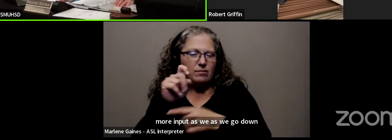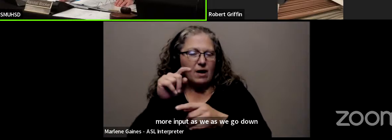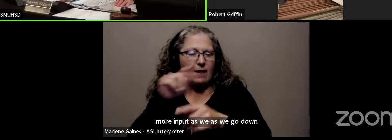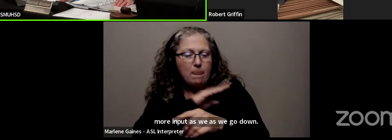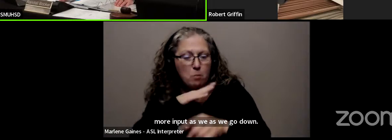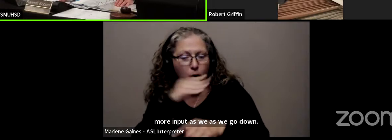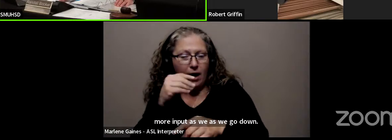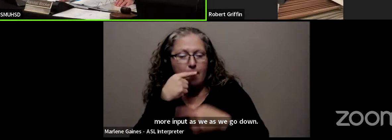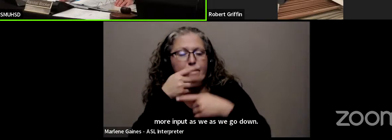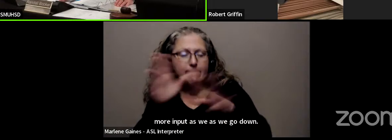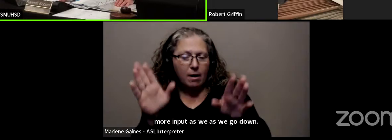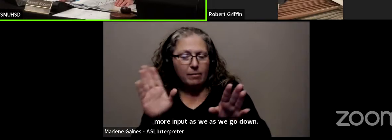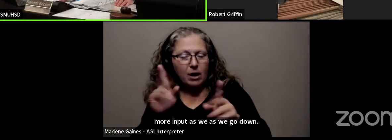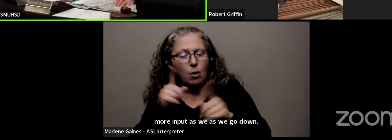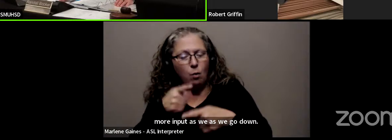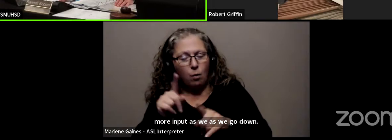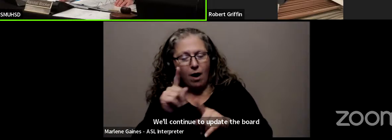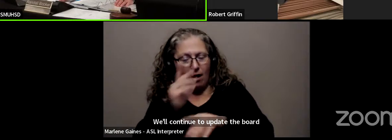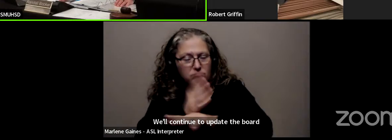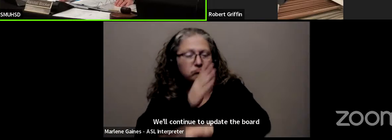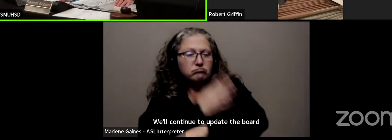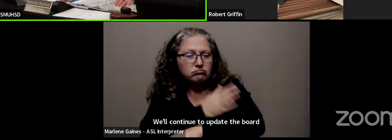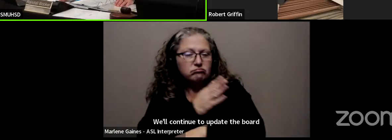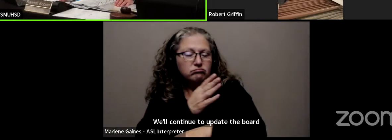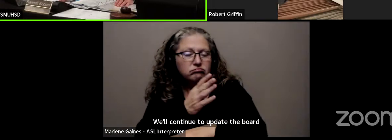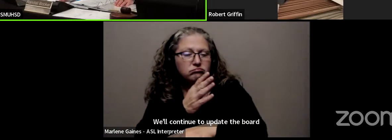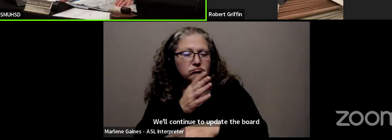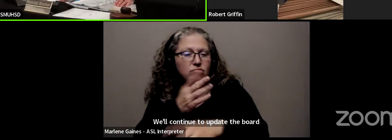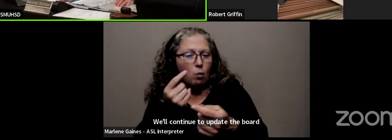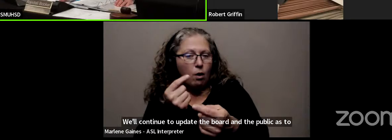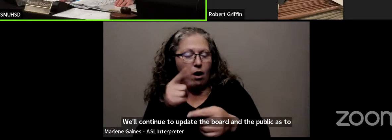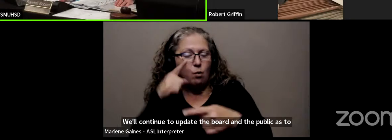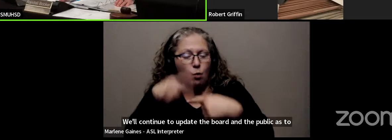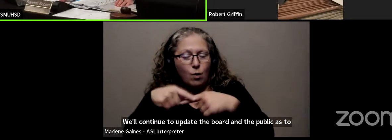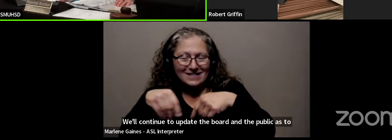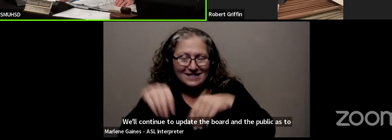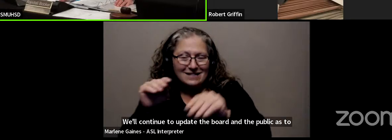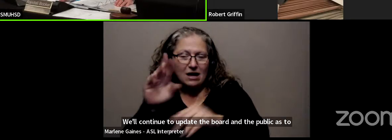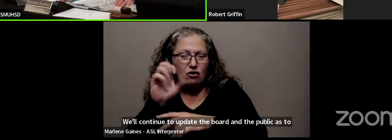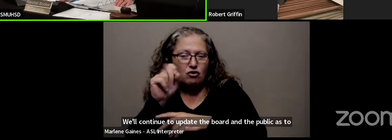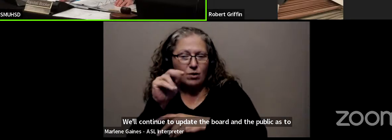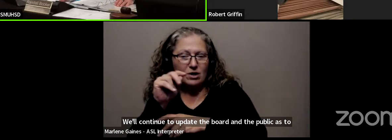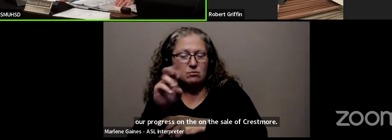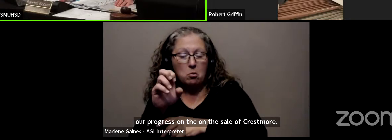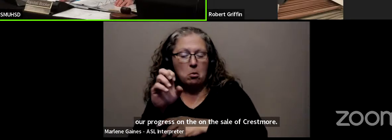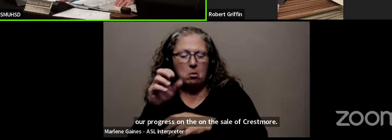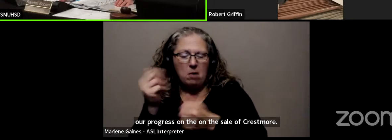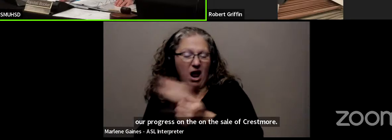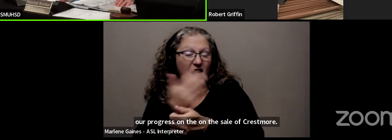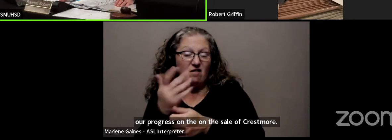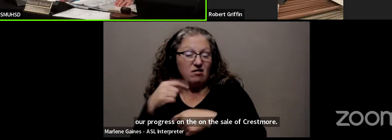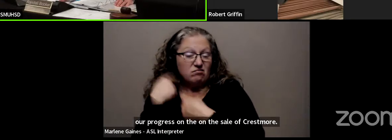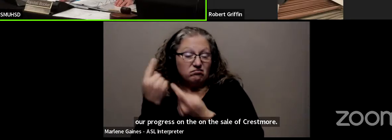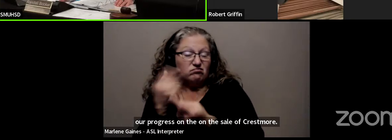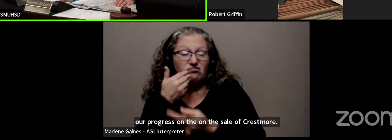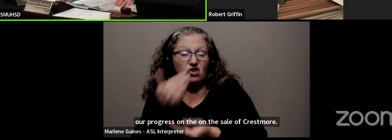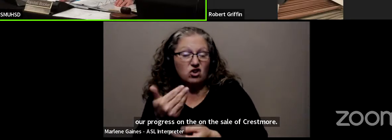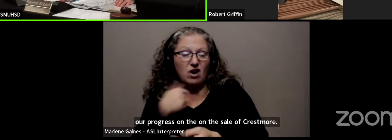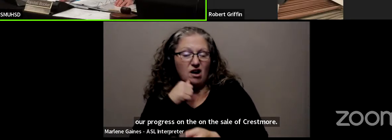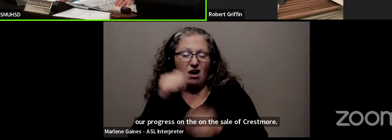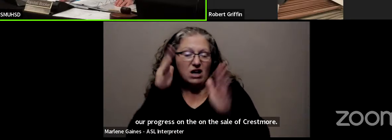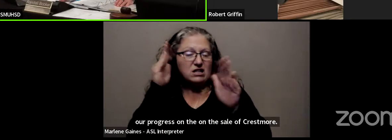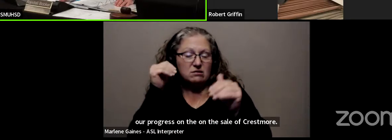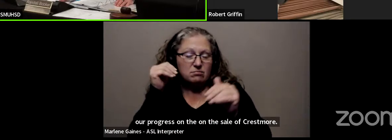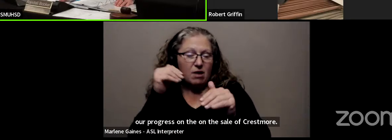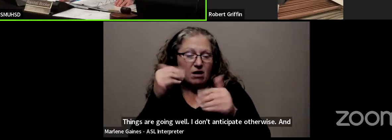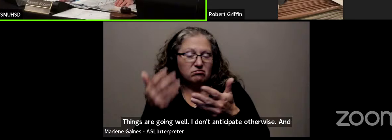our progress on the sale of Crestmore. Things are going well. I don't anticipate otherwise.